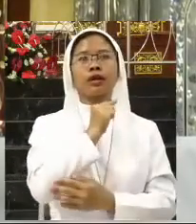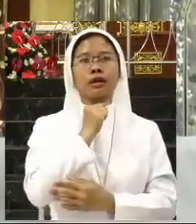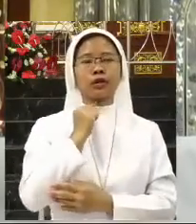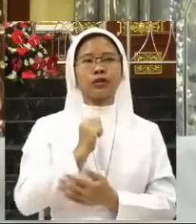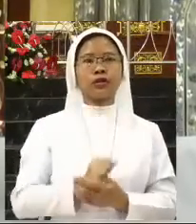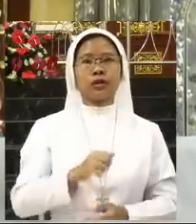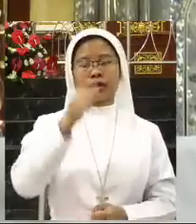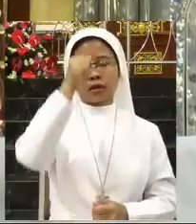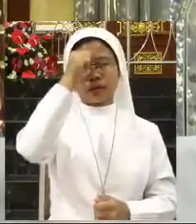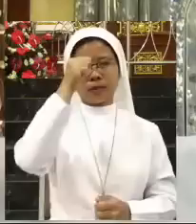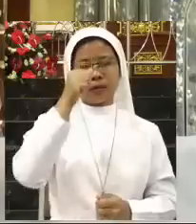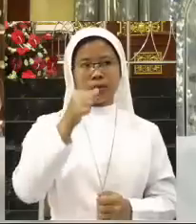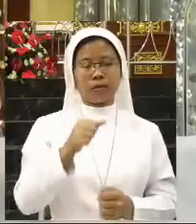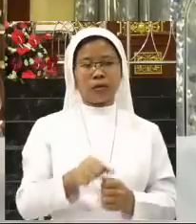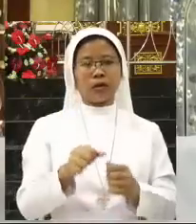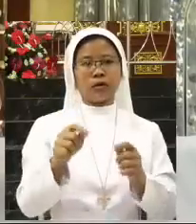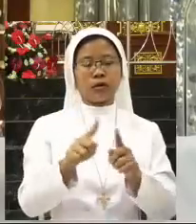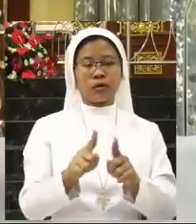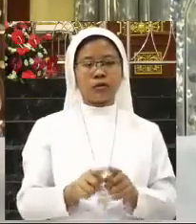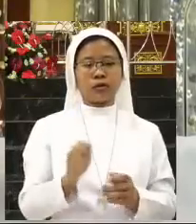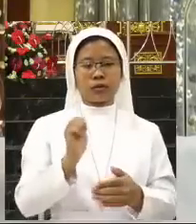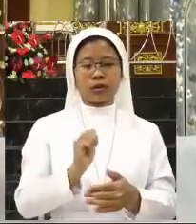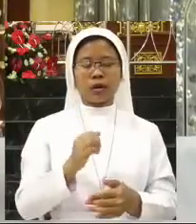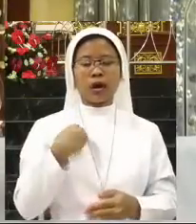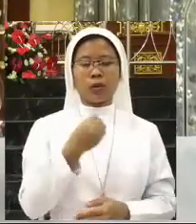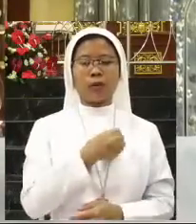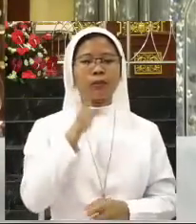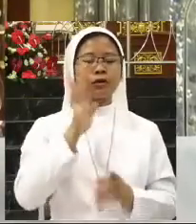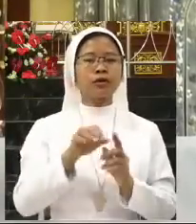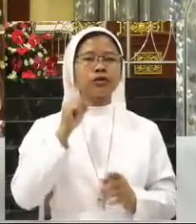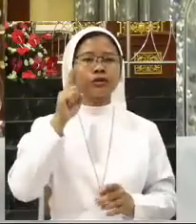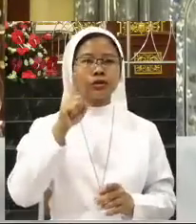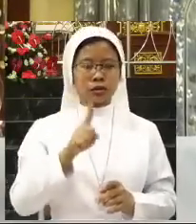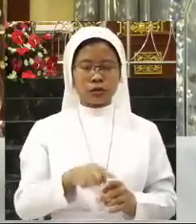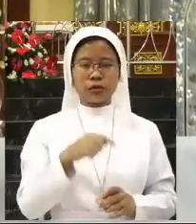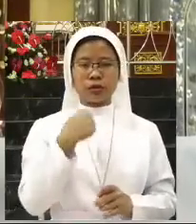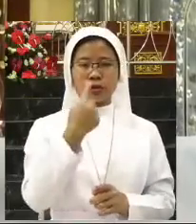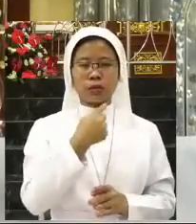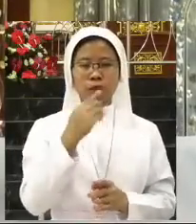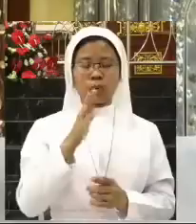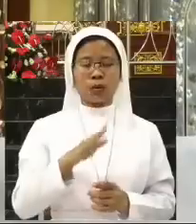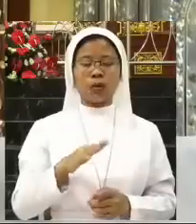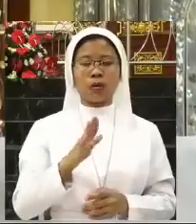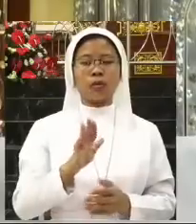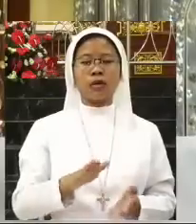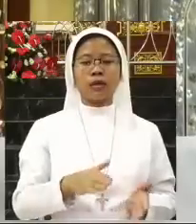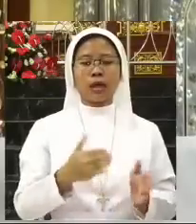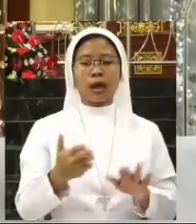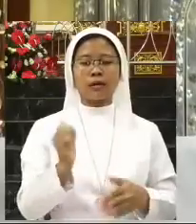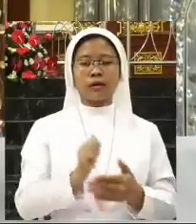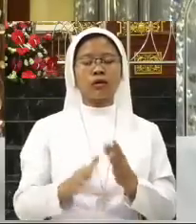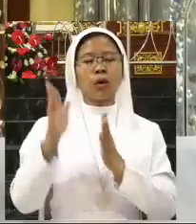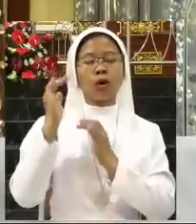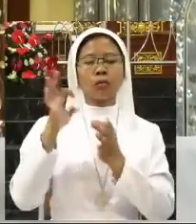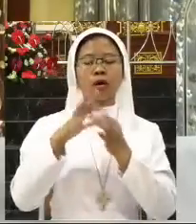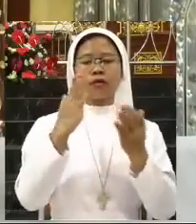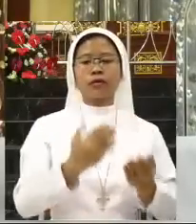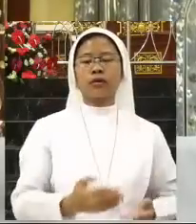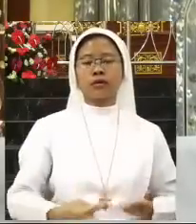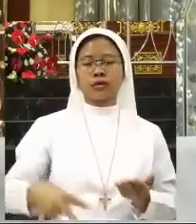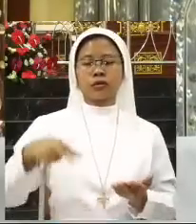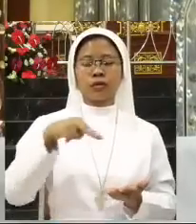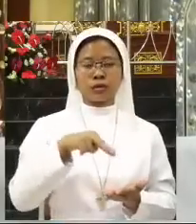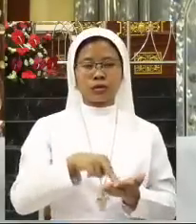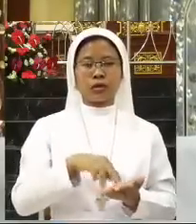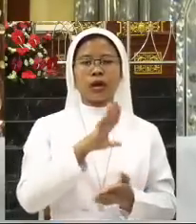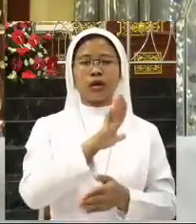clergy. Remember also our brothers and sisters who have fallen asleep in the hope of the